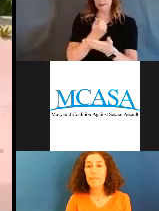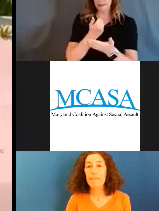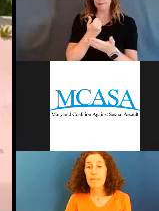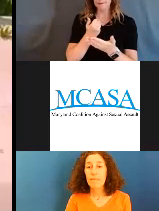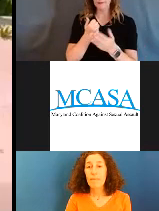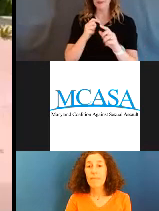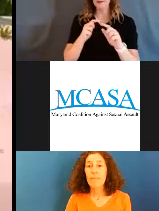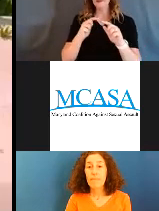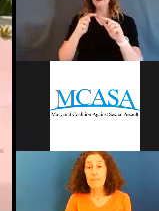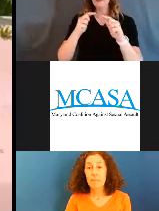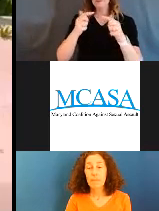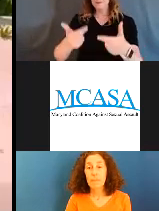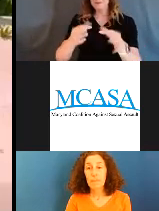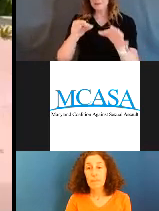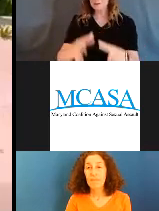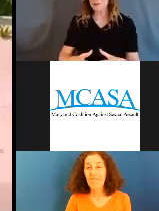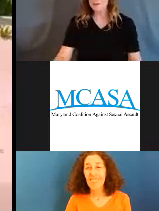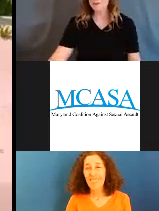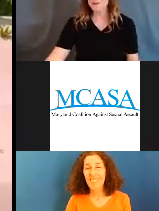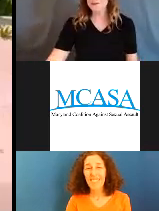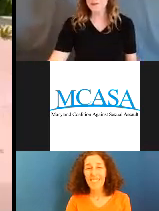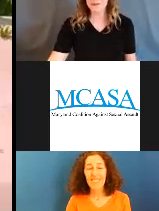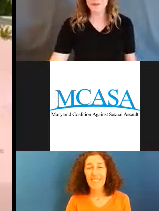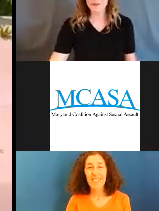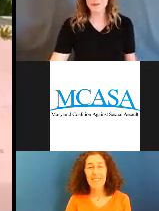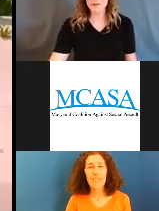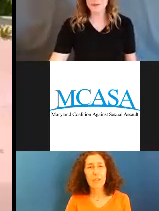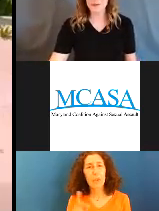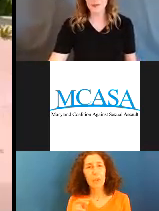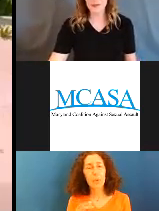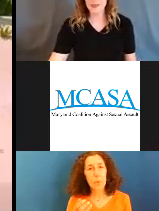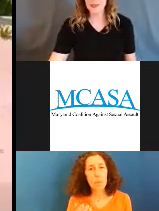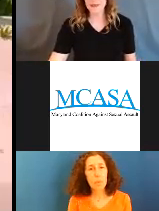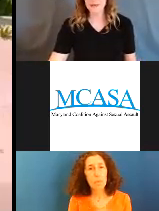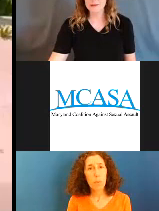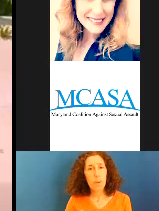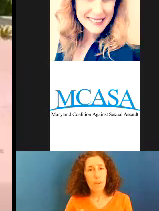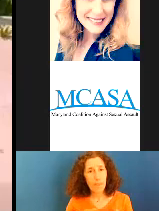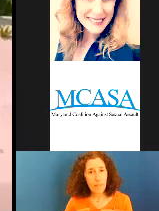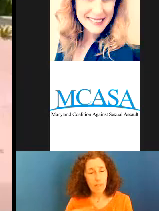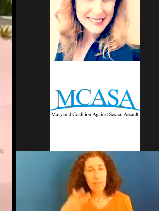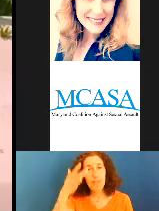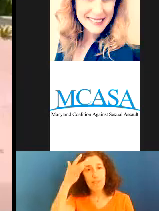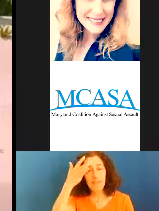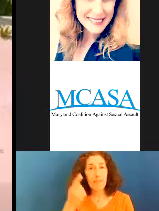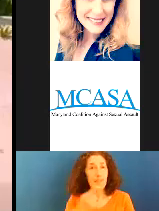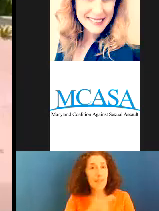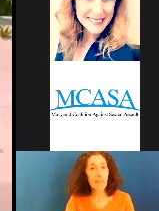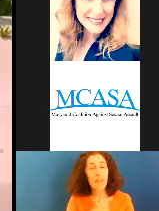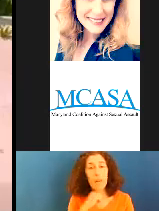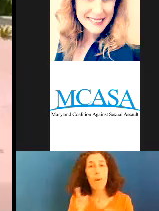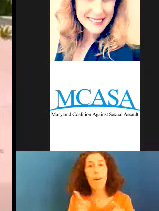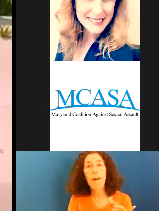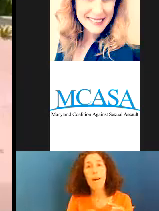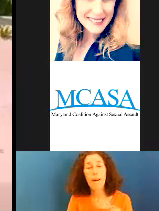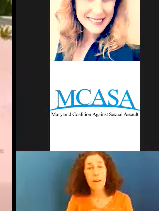sure you take your vacation days. I started talking to MCASA staff in like April. Schedule your vacation days. Put in your vacation days. Make sure you're taking